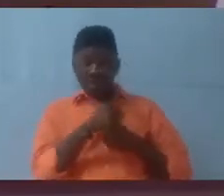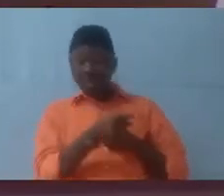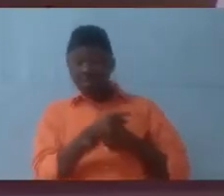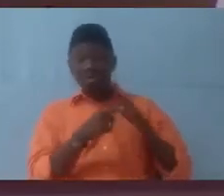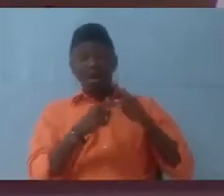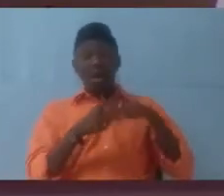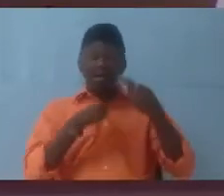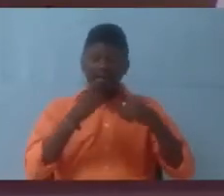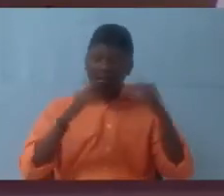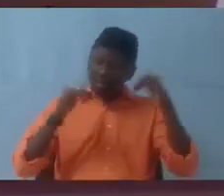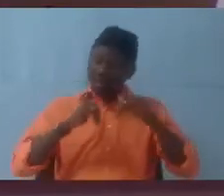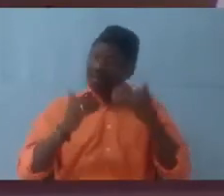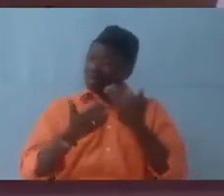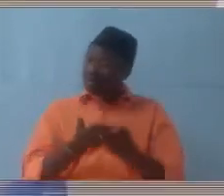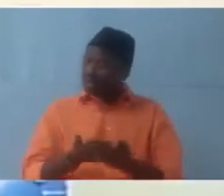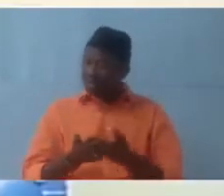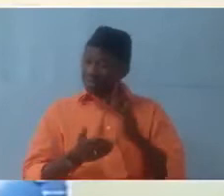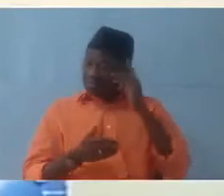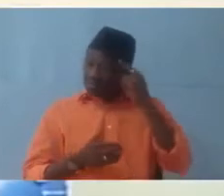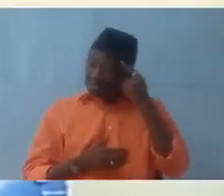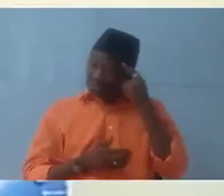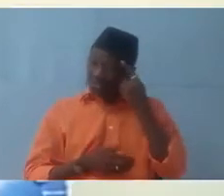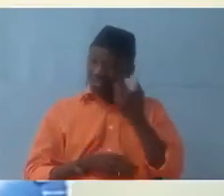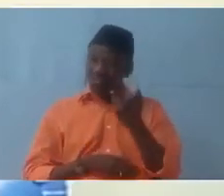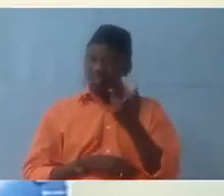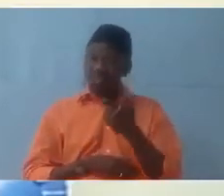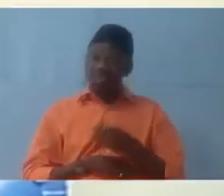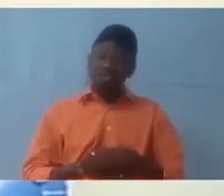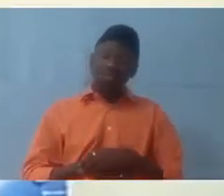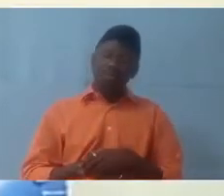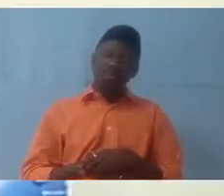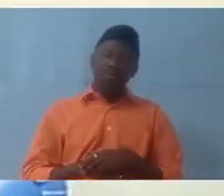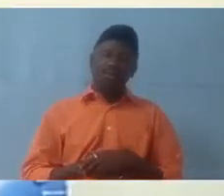Oh yes,